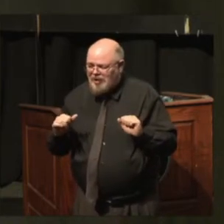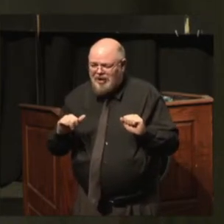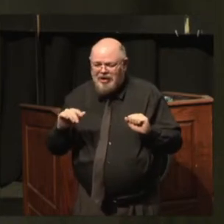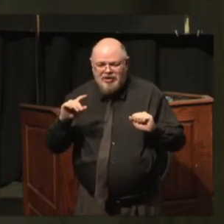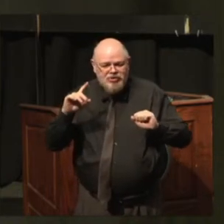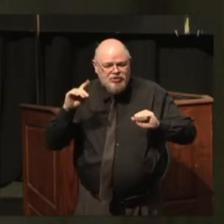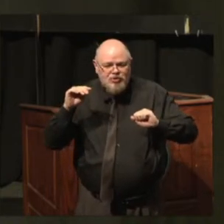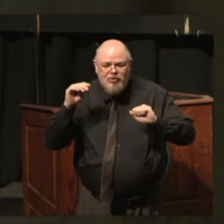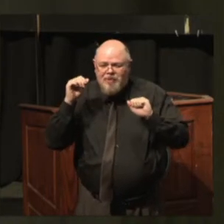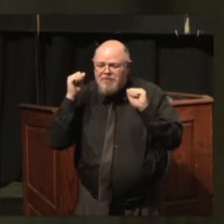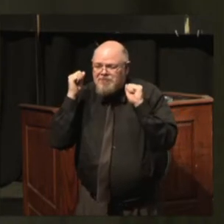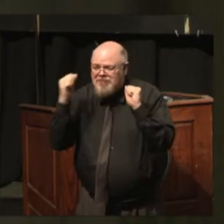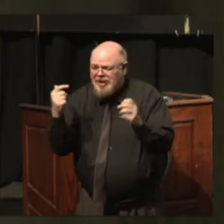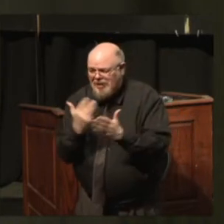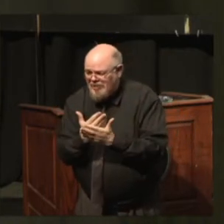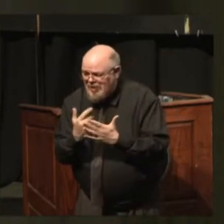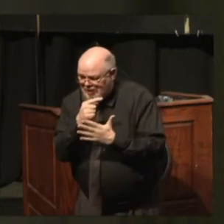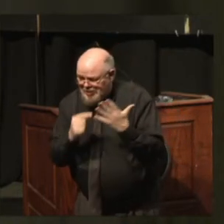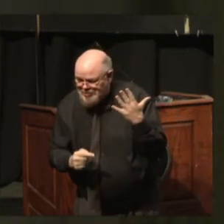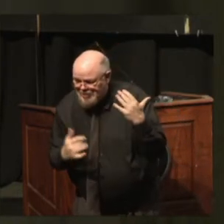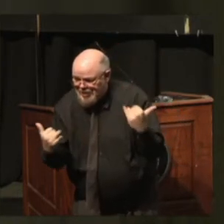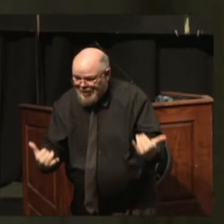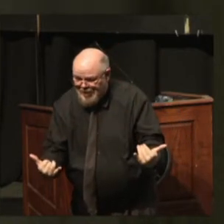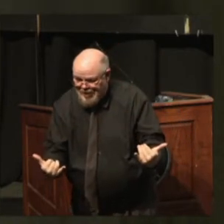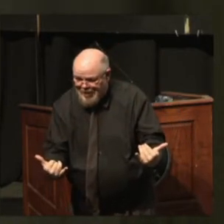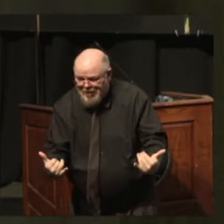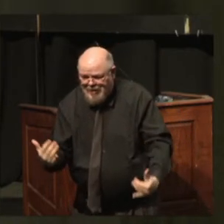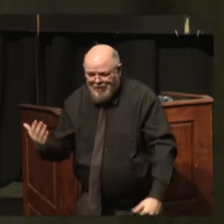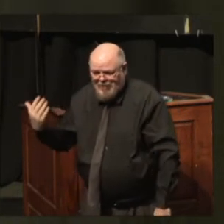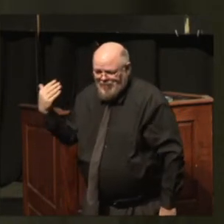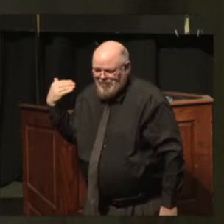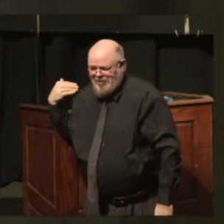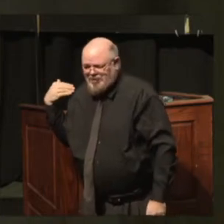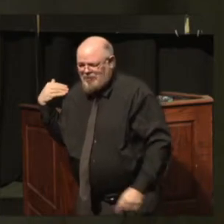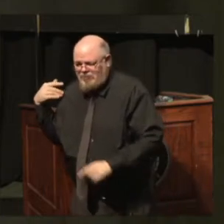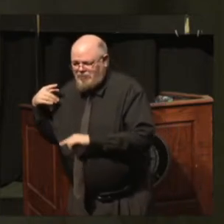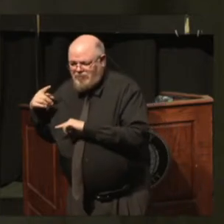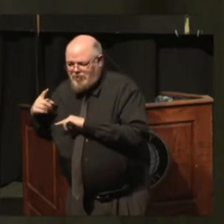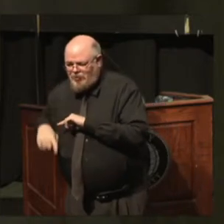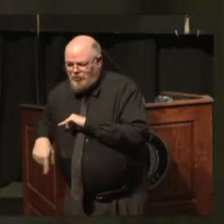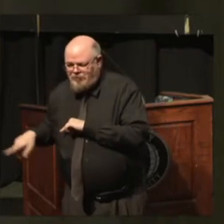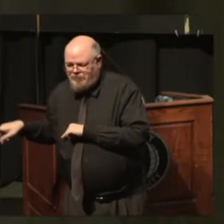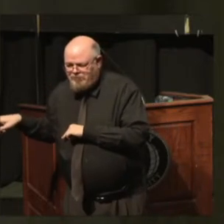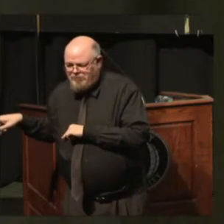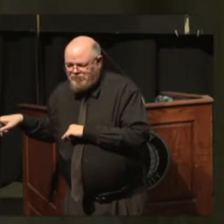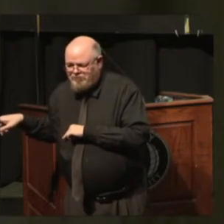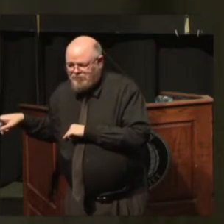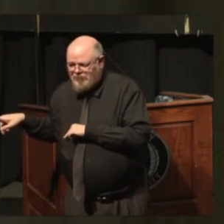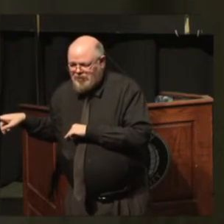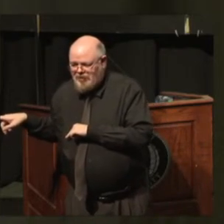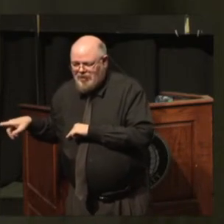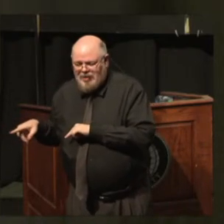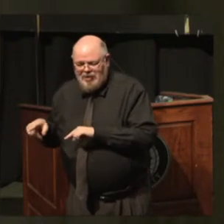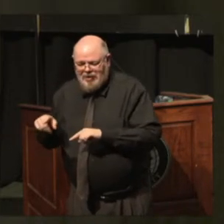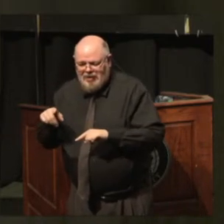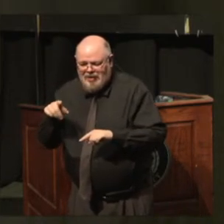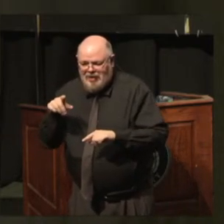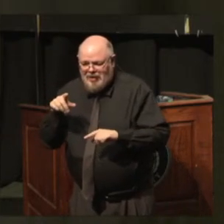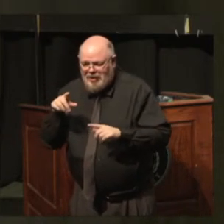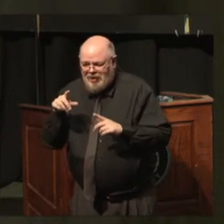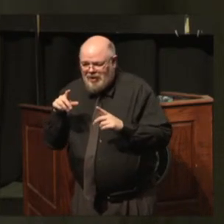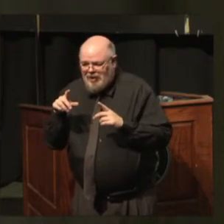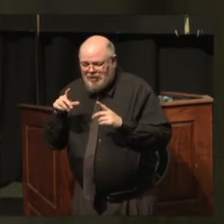things. But then I couldn't. I was so freaking out. My wife came in, and I could probably see it in my